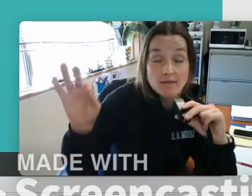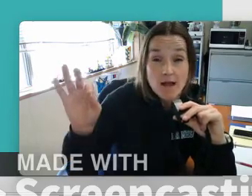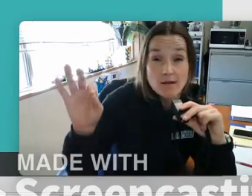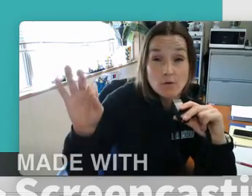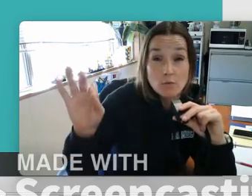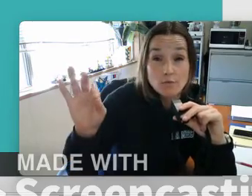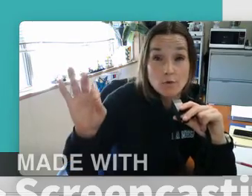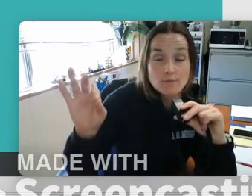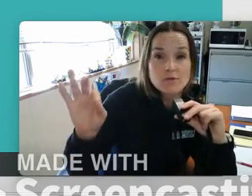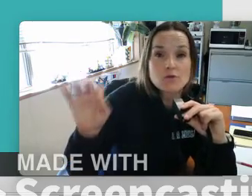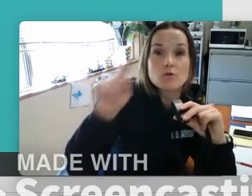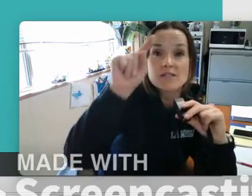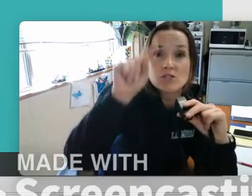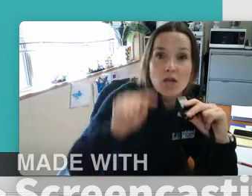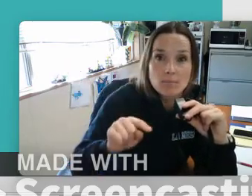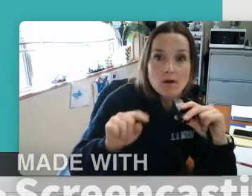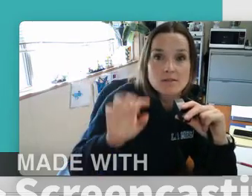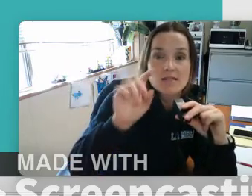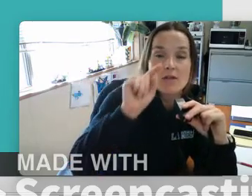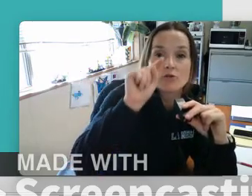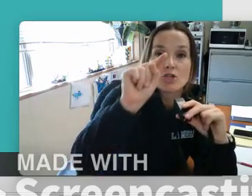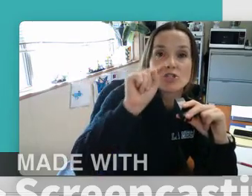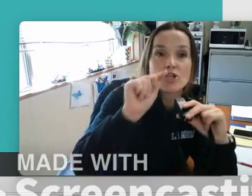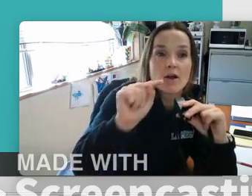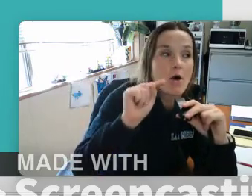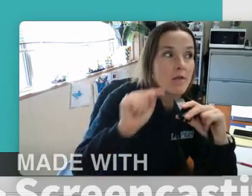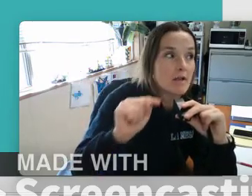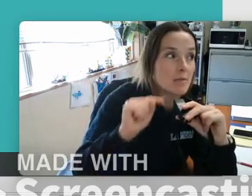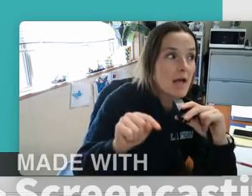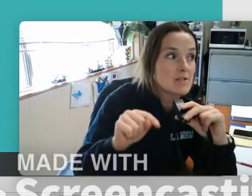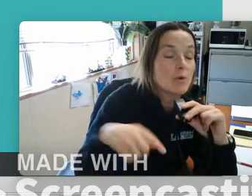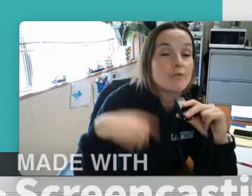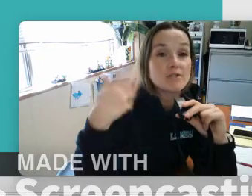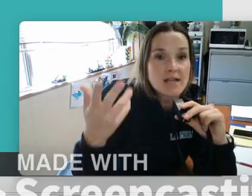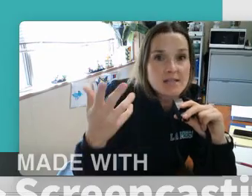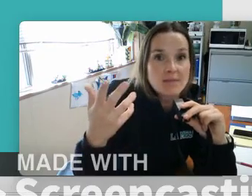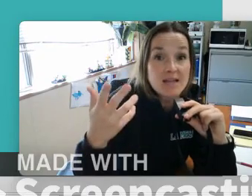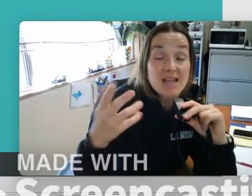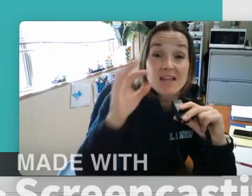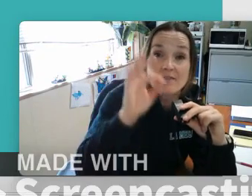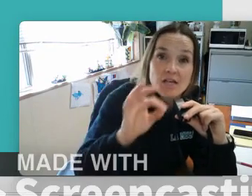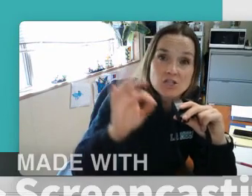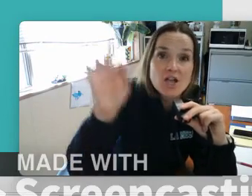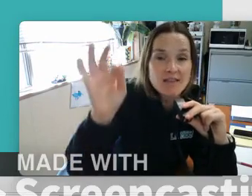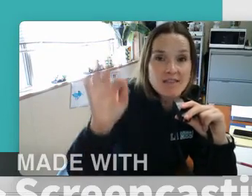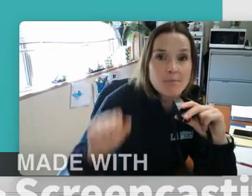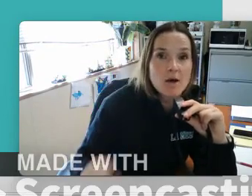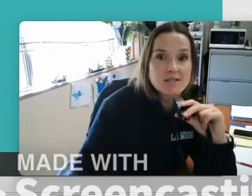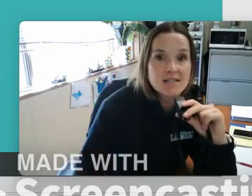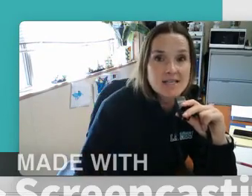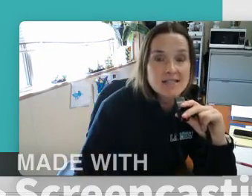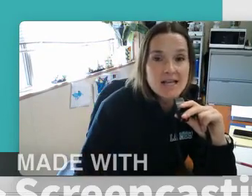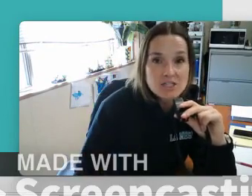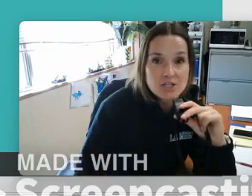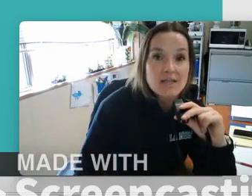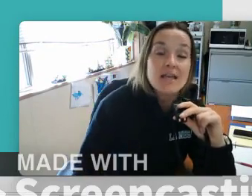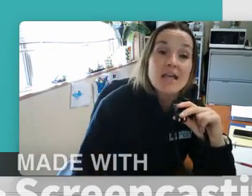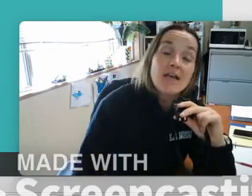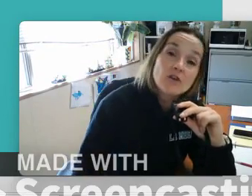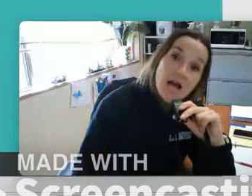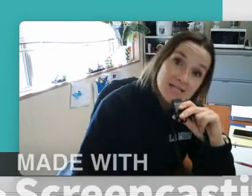that line in Google Forms, so you'll see check boxes and you'll just check all that apply. So if you're saying something negative, check the box that says